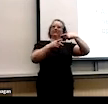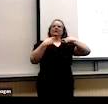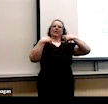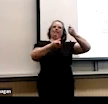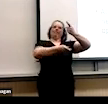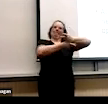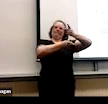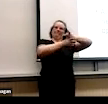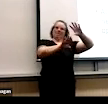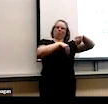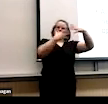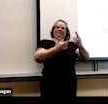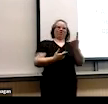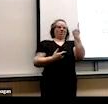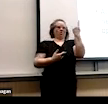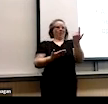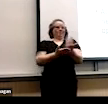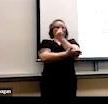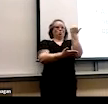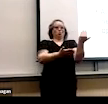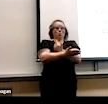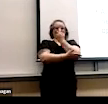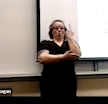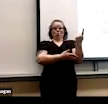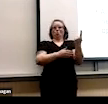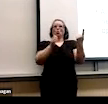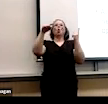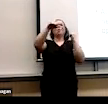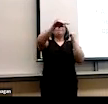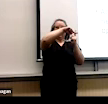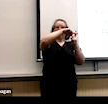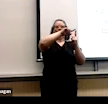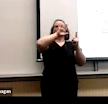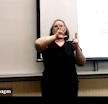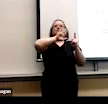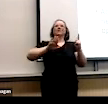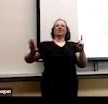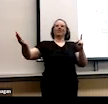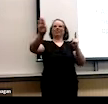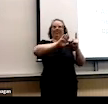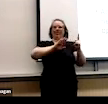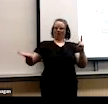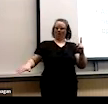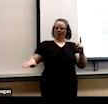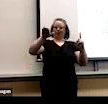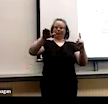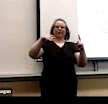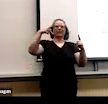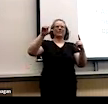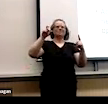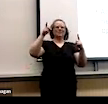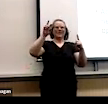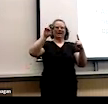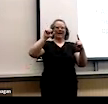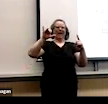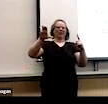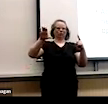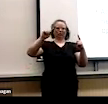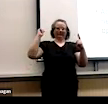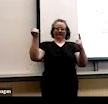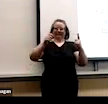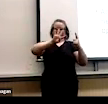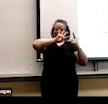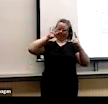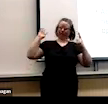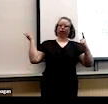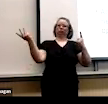only new face. And when I first meet them, what happens is a lot of their stuff is still done by their pediatric person, and I'm just there to kind of say hello,